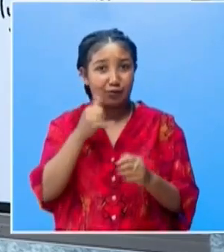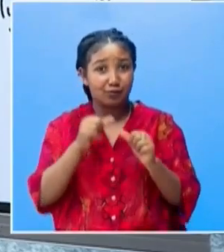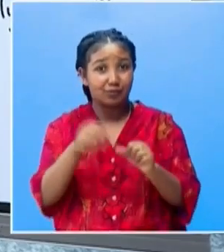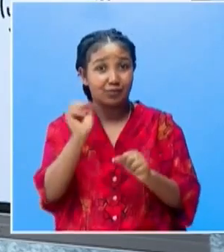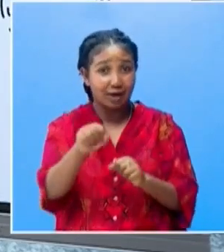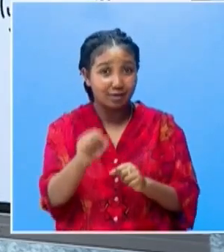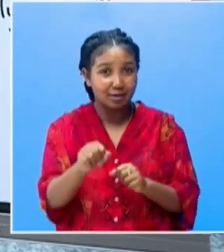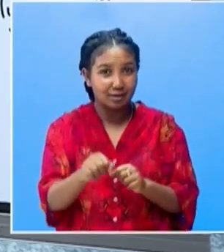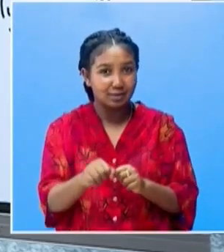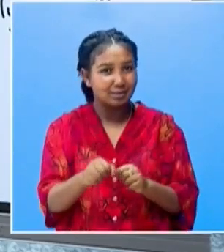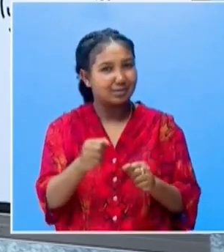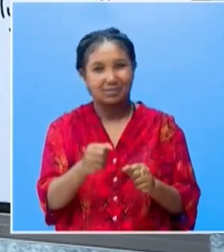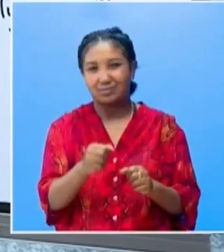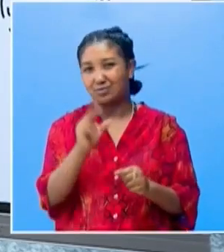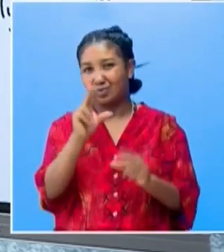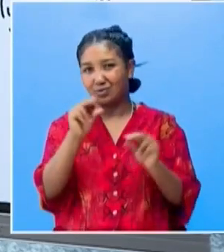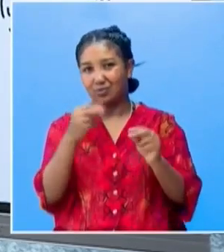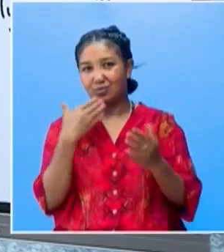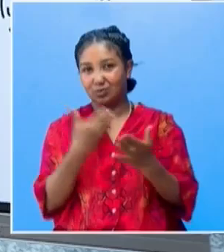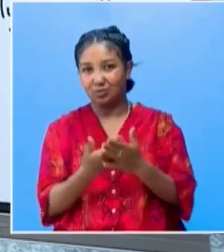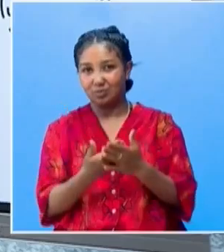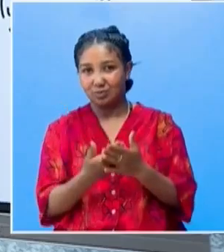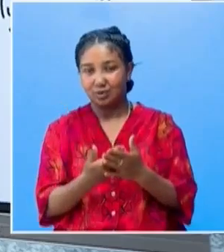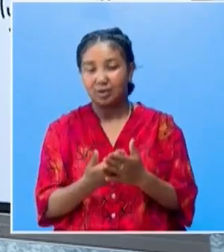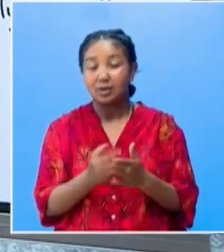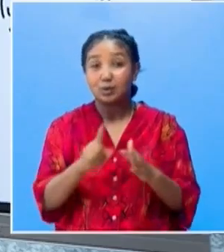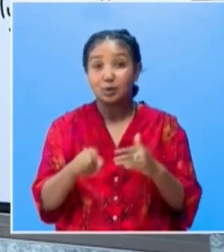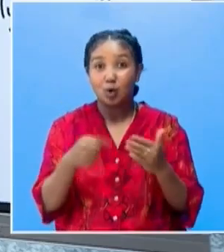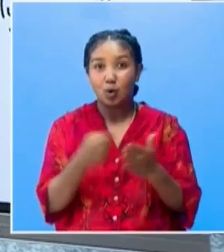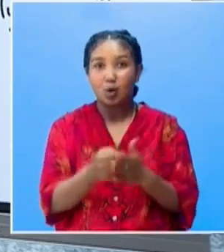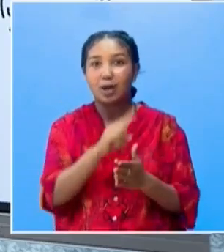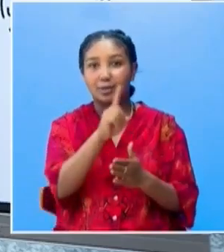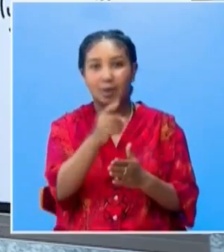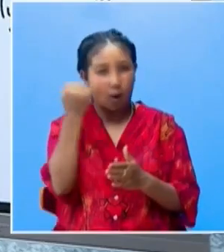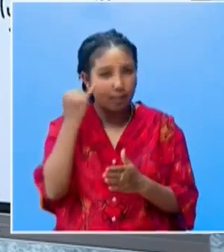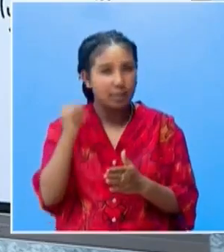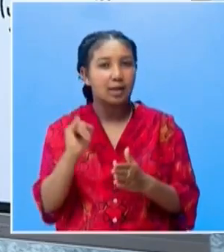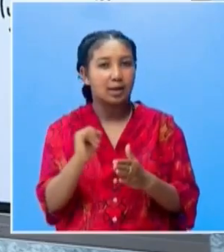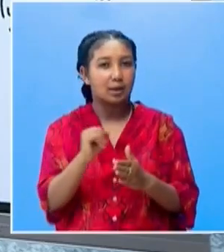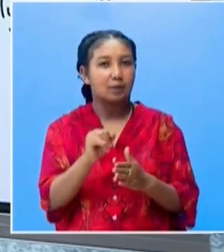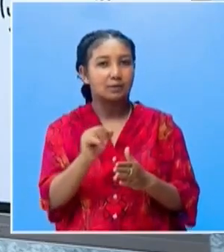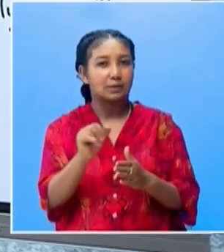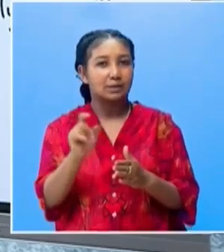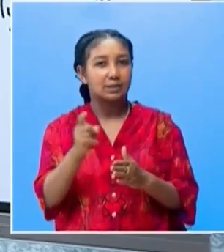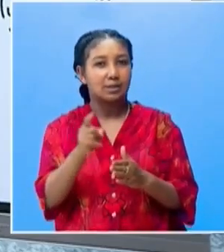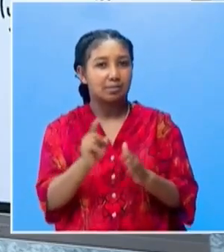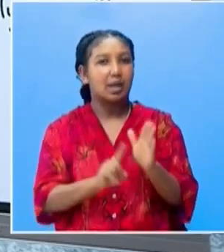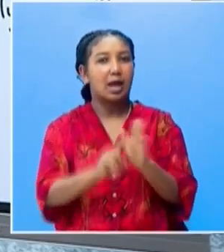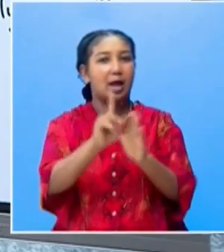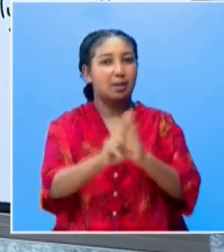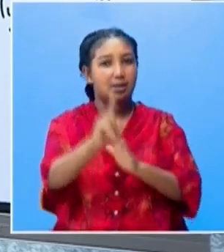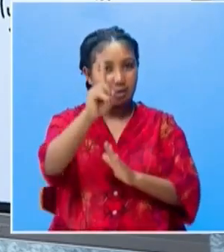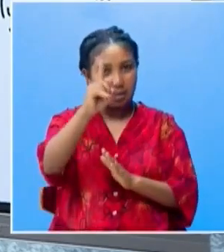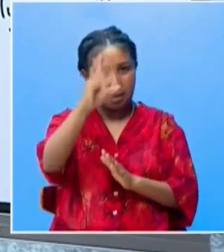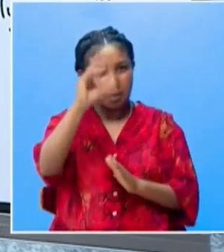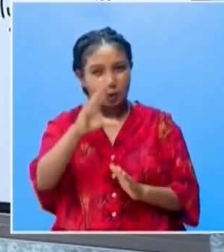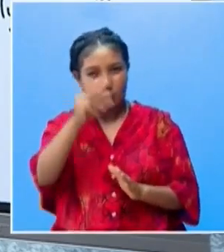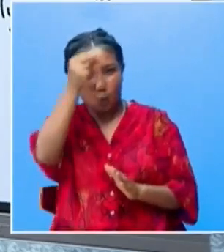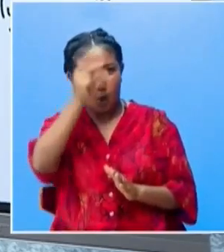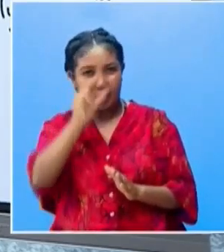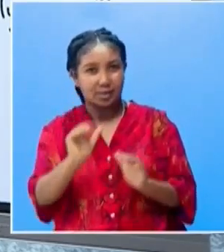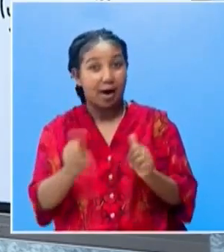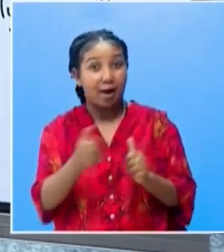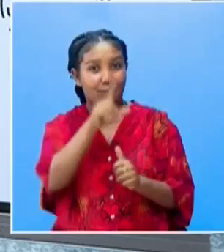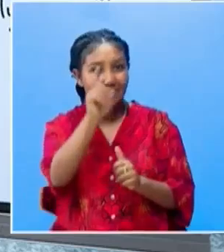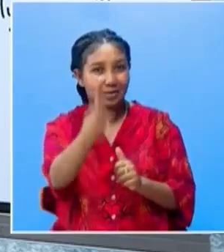Yes? That's not advisable, right? So let's ask an opinion of some elder person or a wise man. How do we